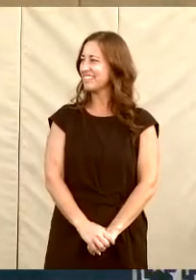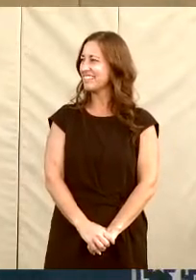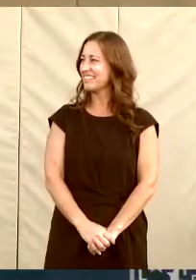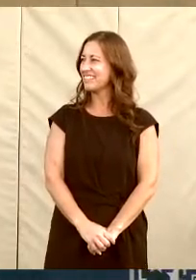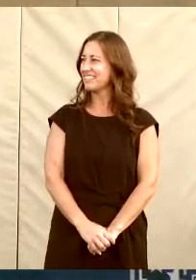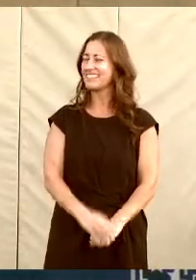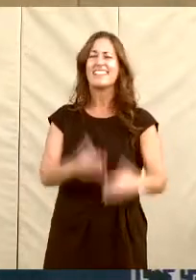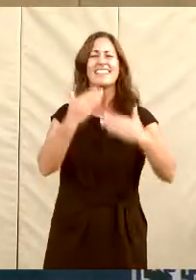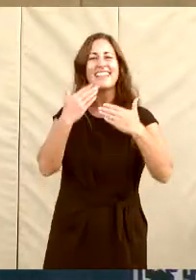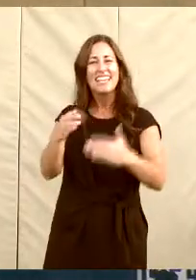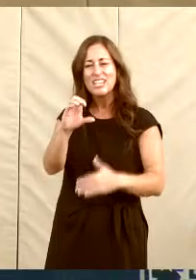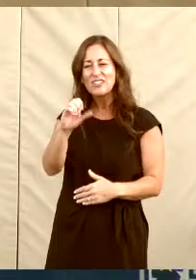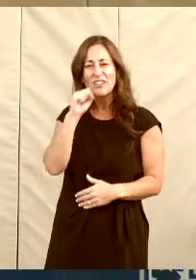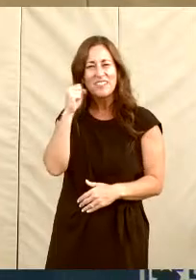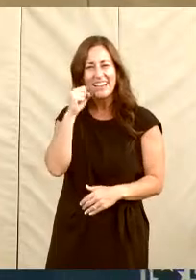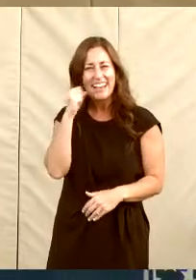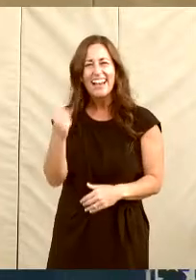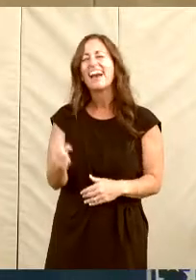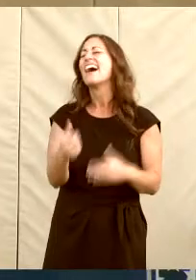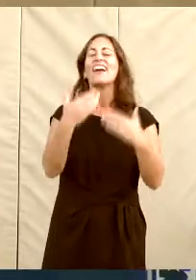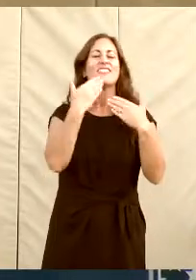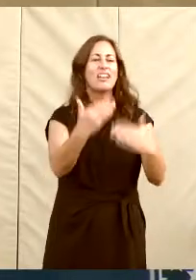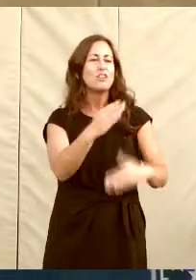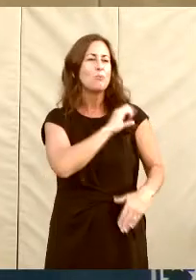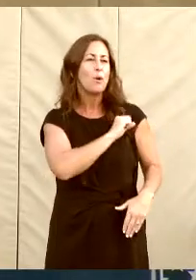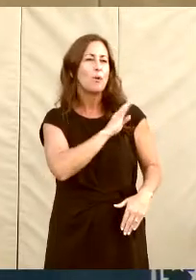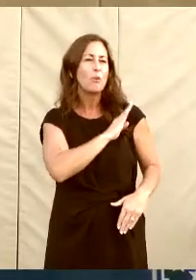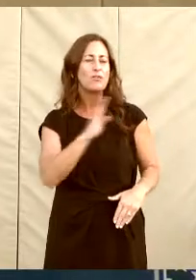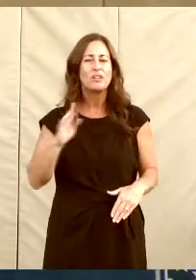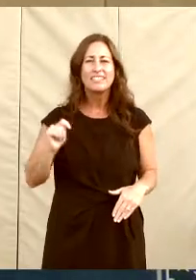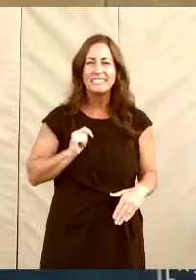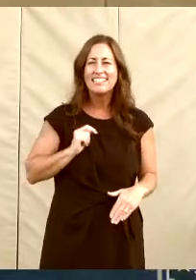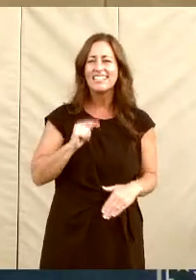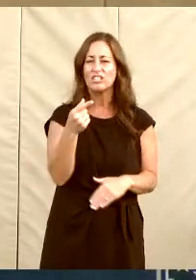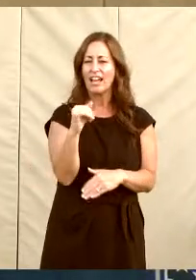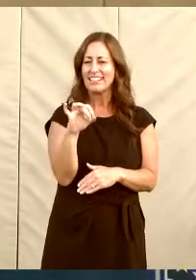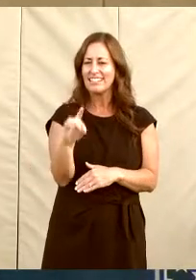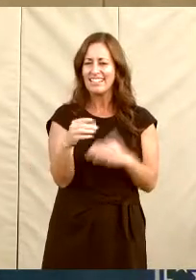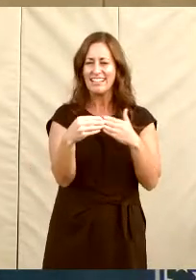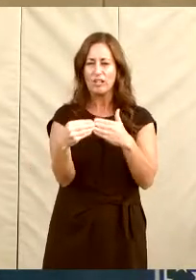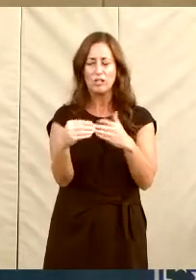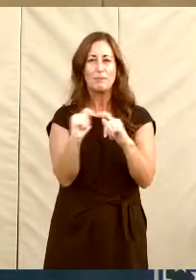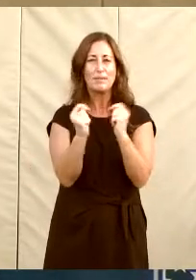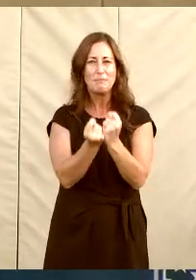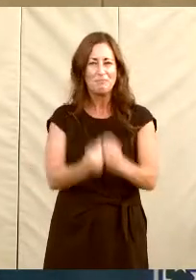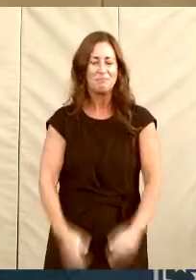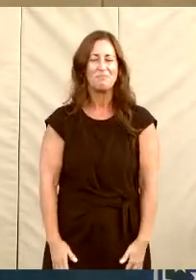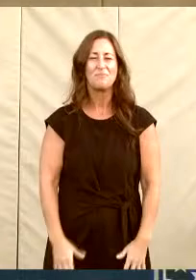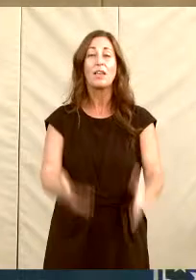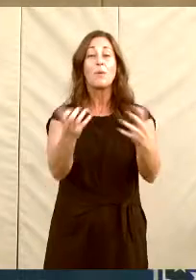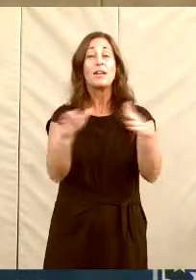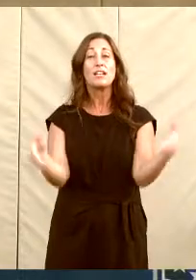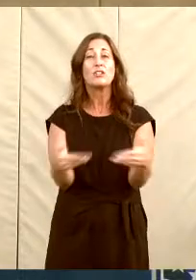Thank you, Sophia, and thank you to our Board of Trustees and Georgetown ISD leadership team. I would like to introduce